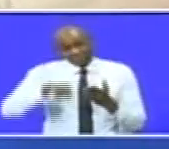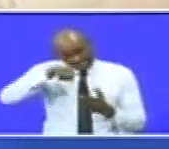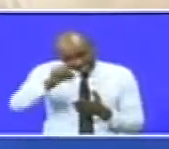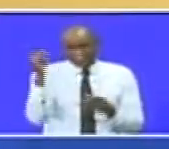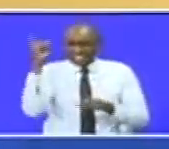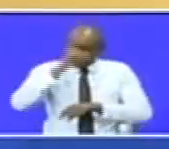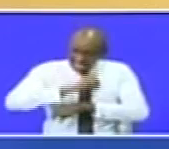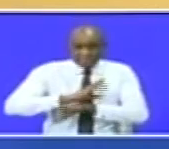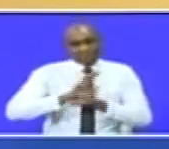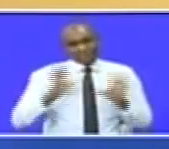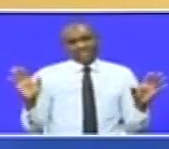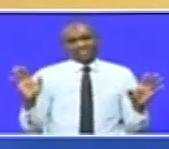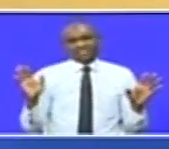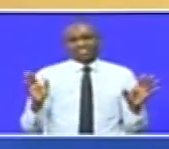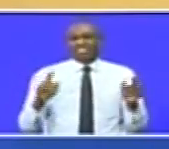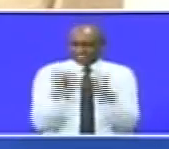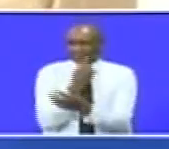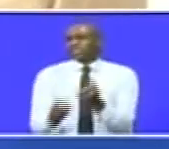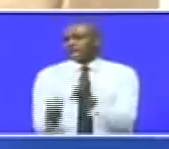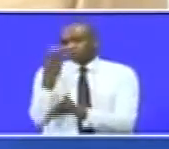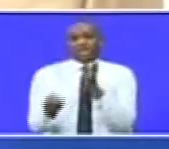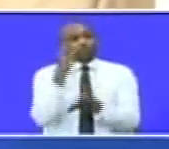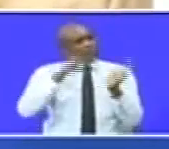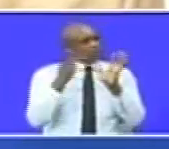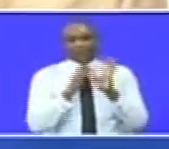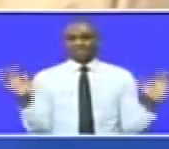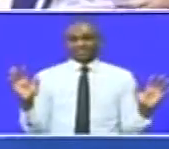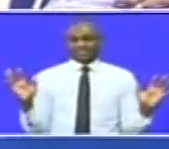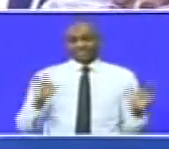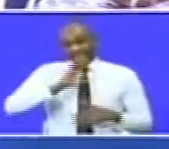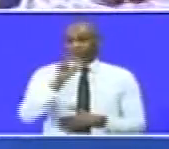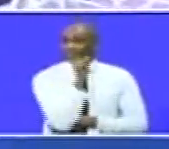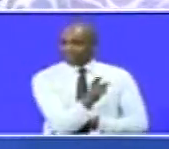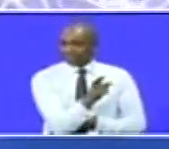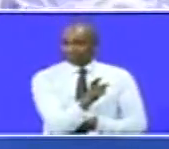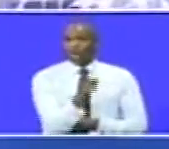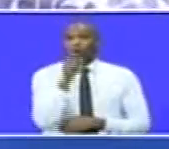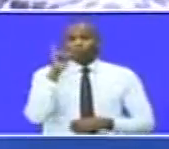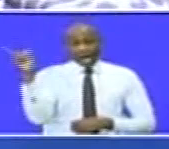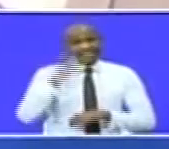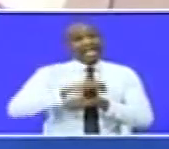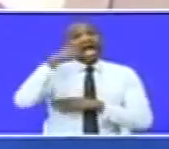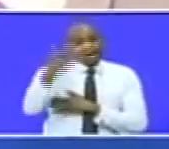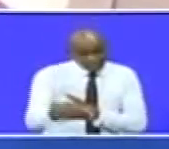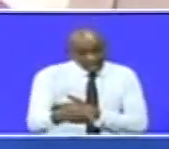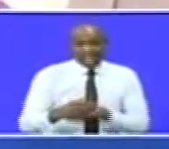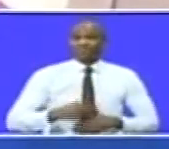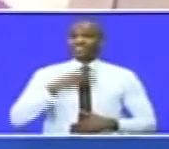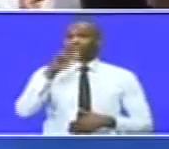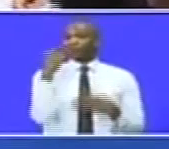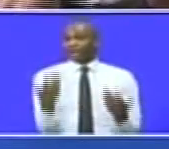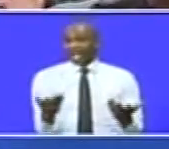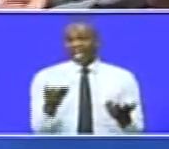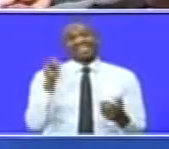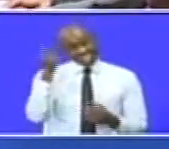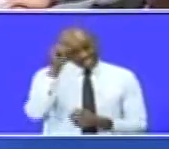a day-long launch of several development projects in the county, barely a day after a similar visit of